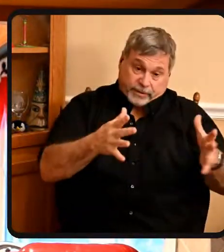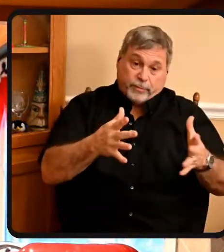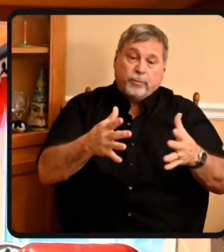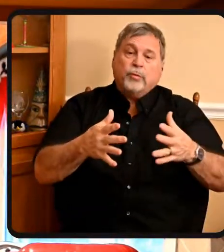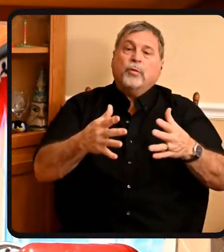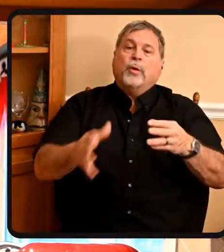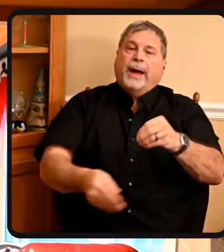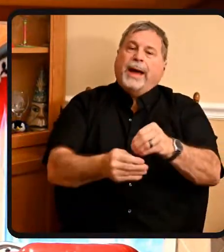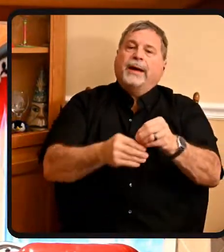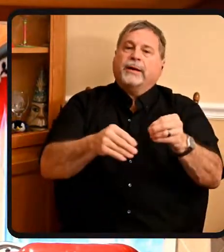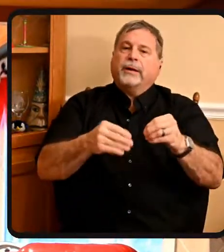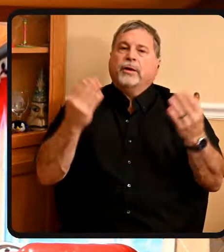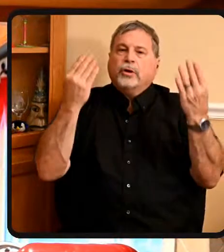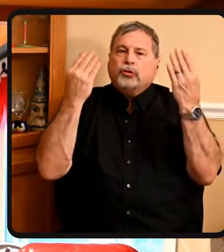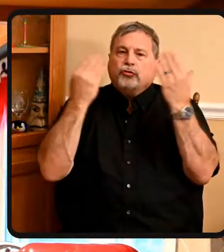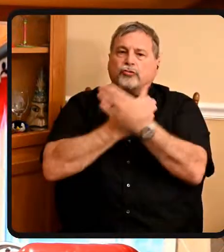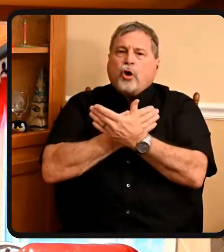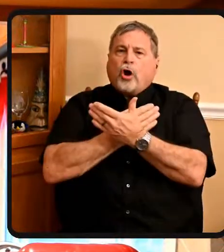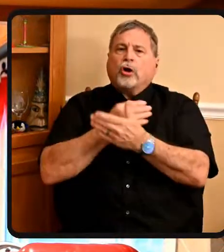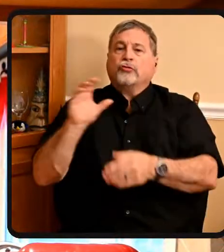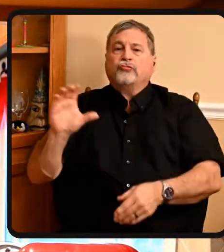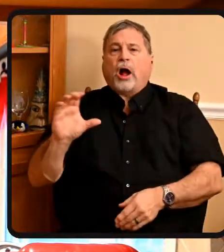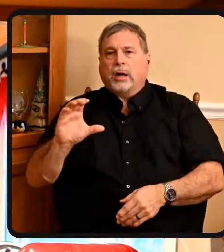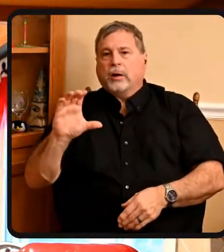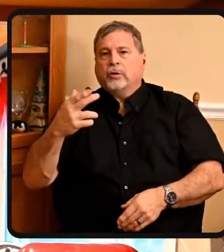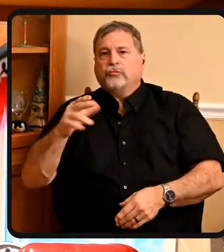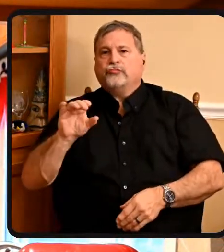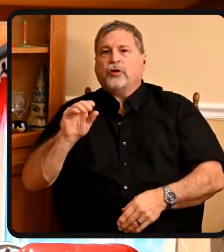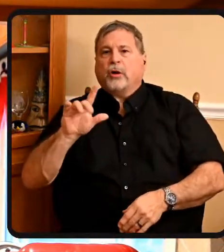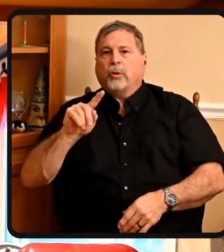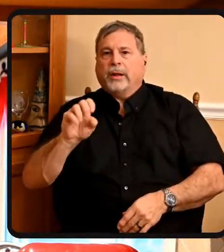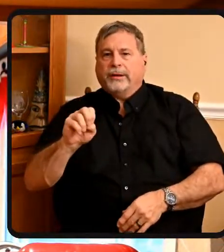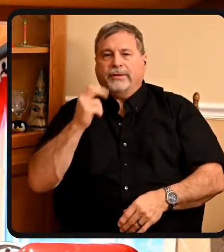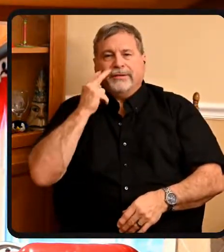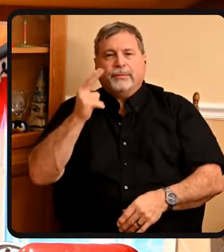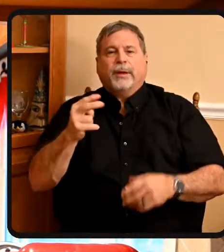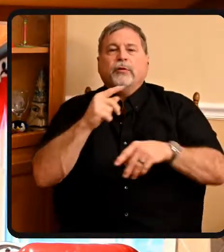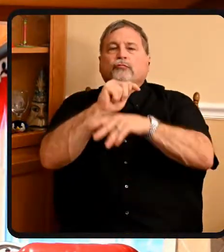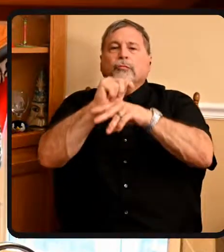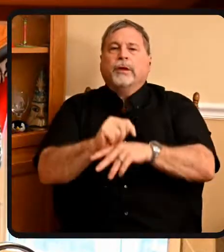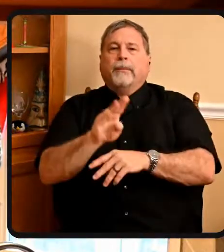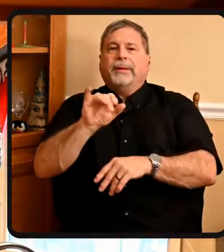dark chocolate, and you'll get to see what that traditional biscotti looks like.